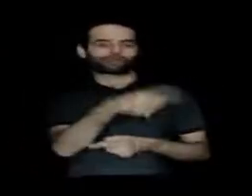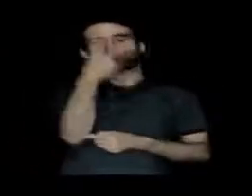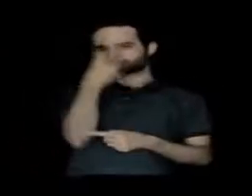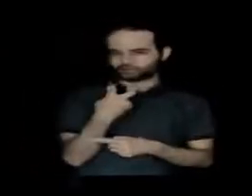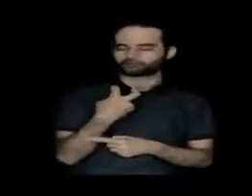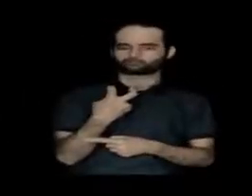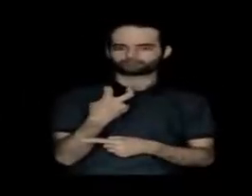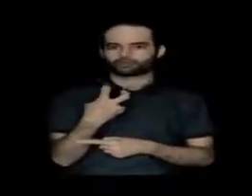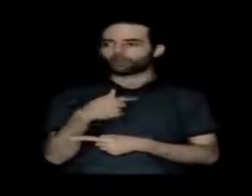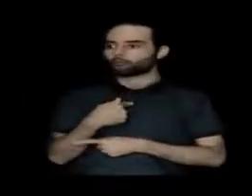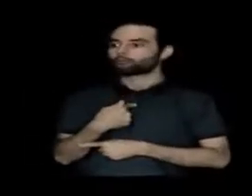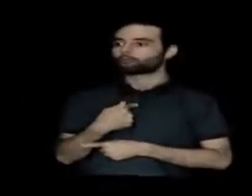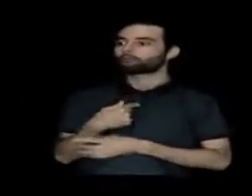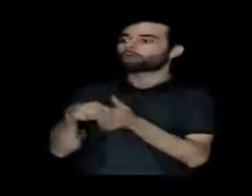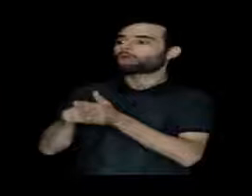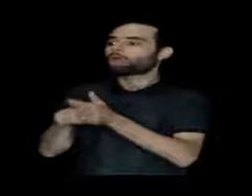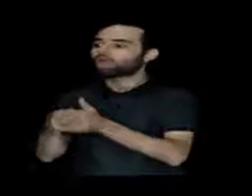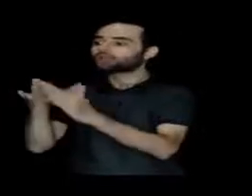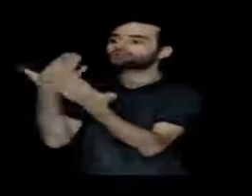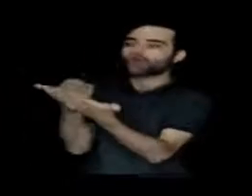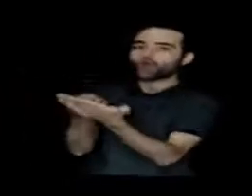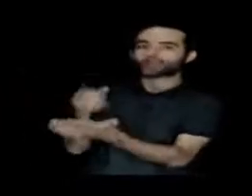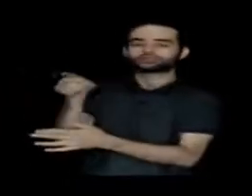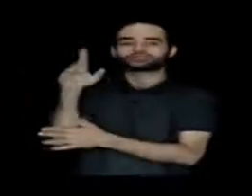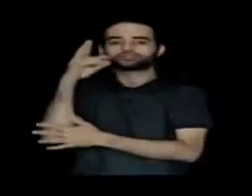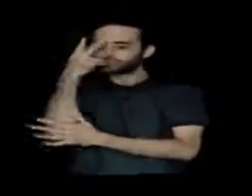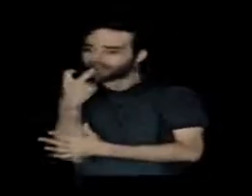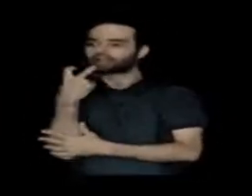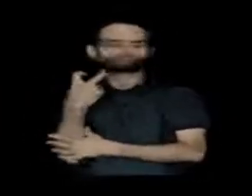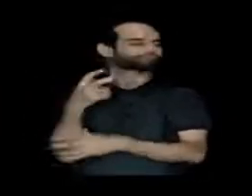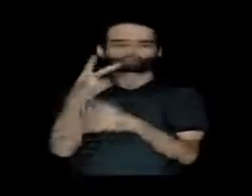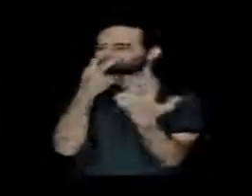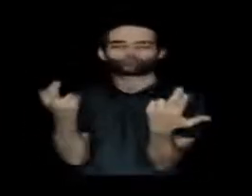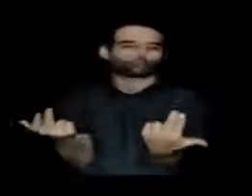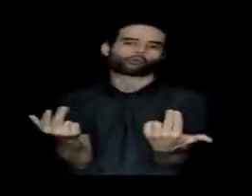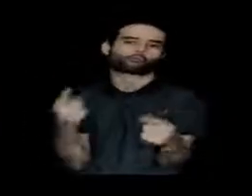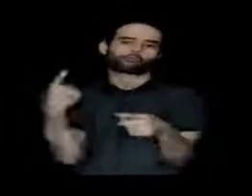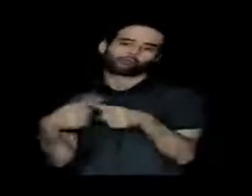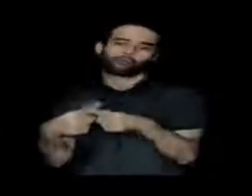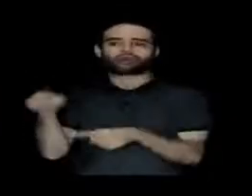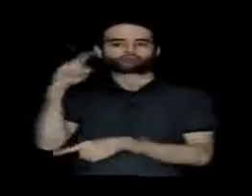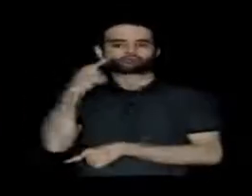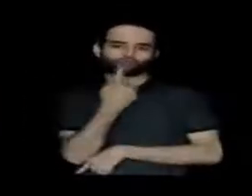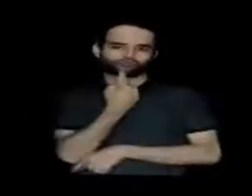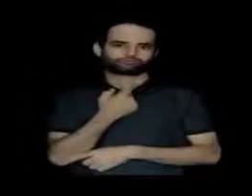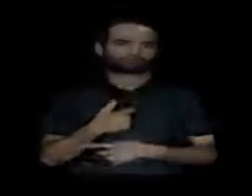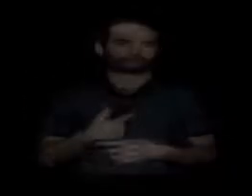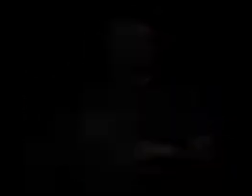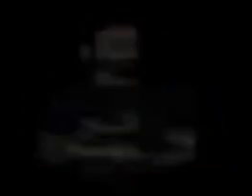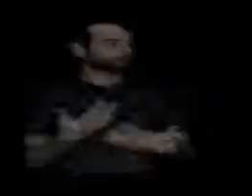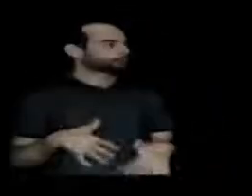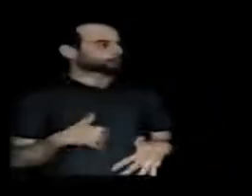blind, the answer was the same again because Janinne was deaf. And at the right moment I said no, I'm not